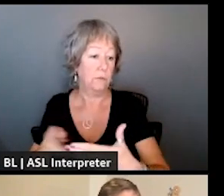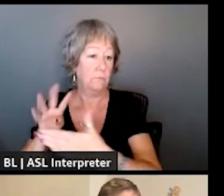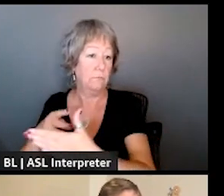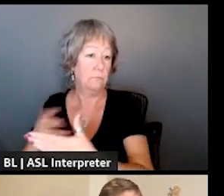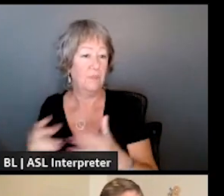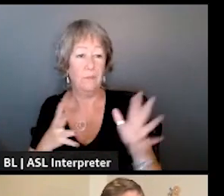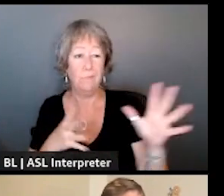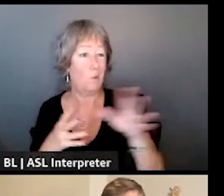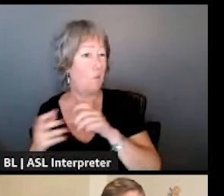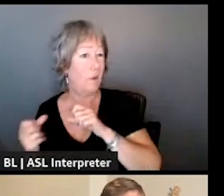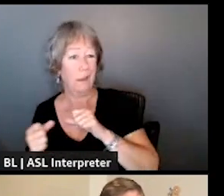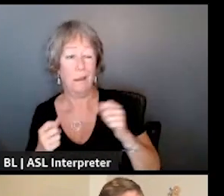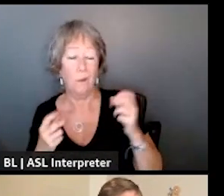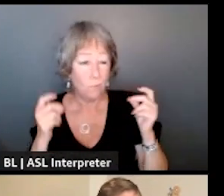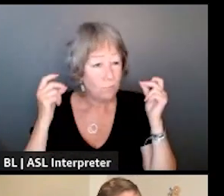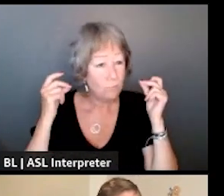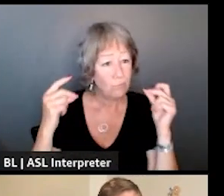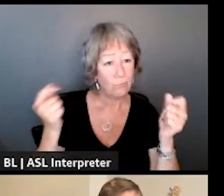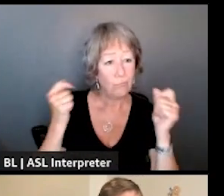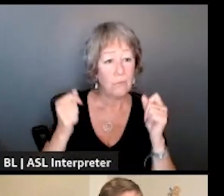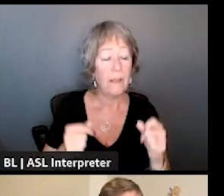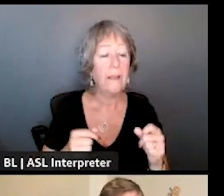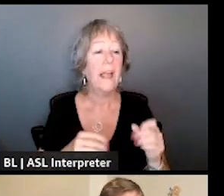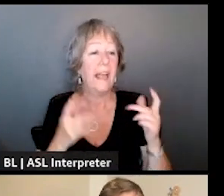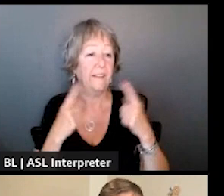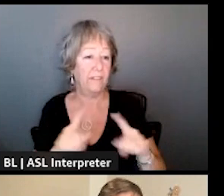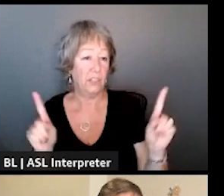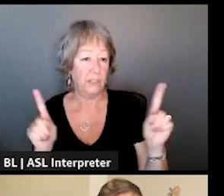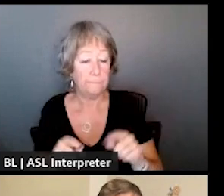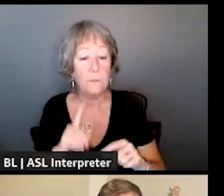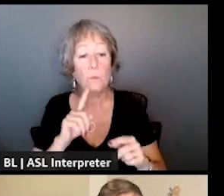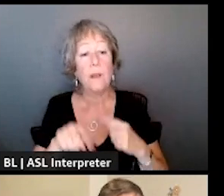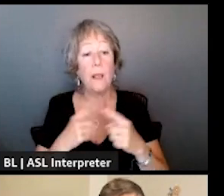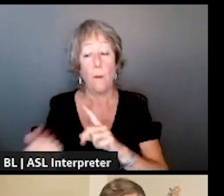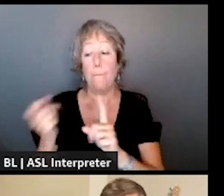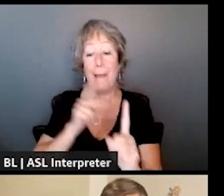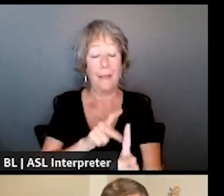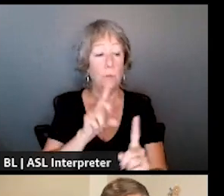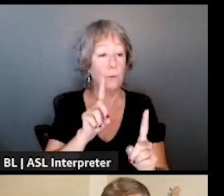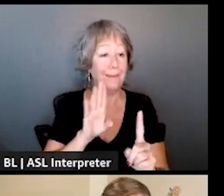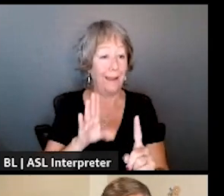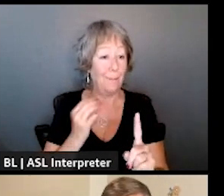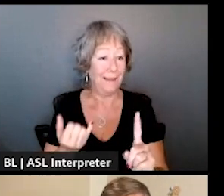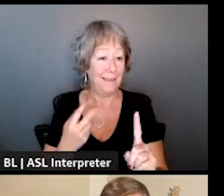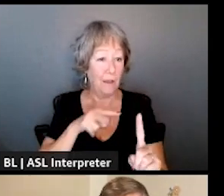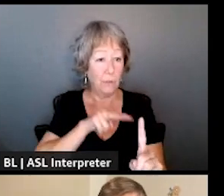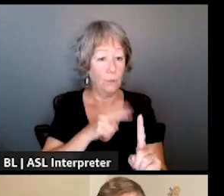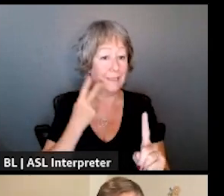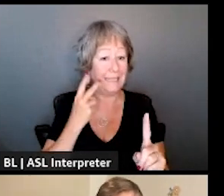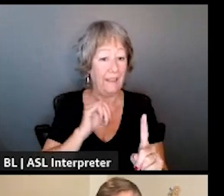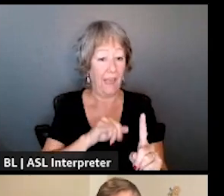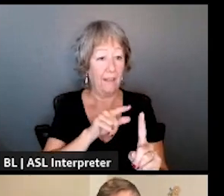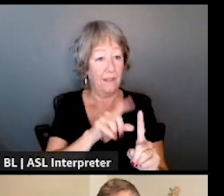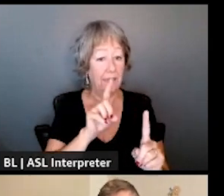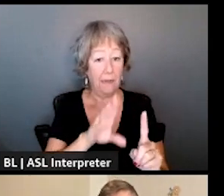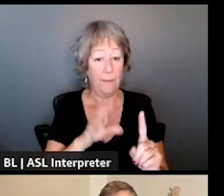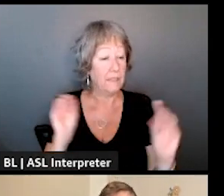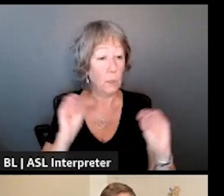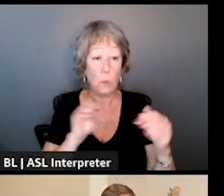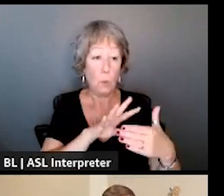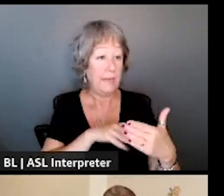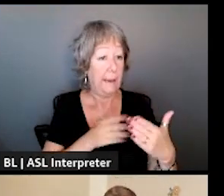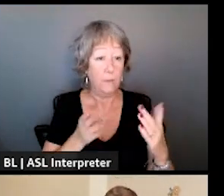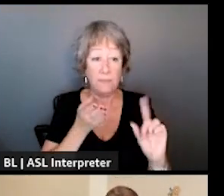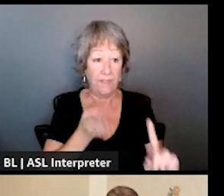quick and super efficient. And when I go back into my databases, you're going to see the AWS On Air database. There's no tables right